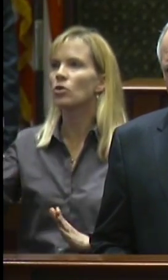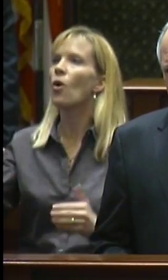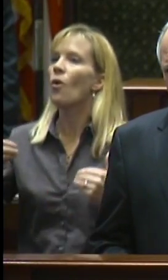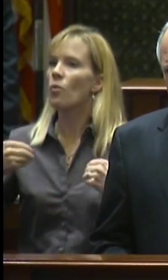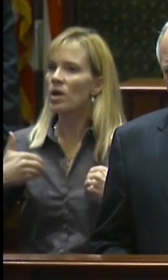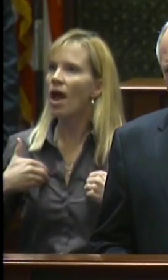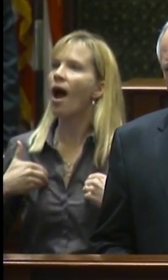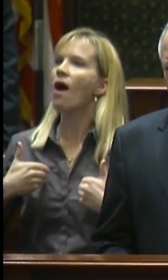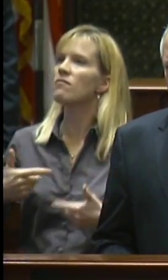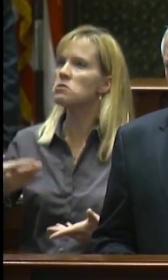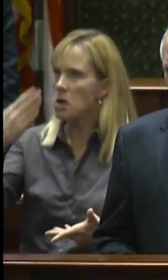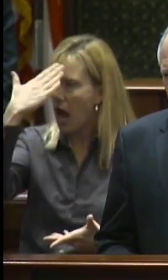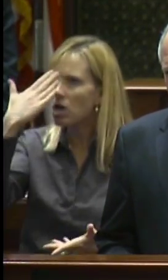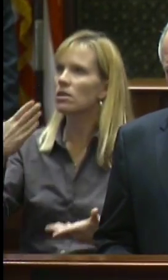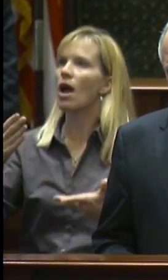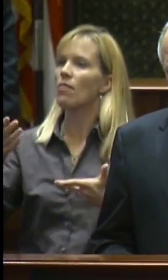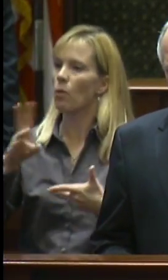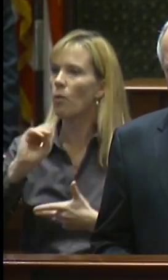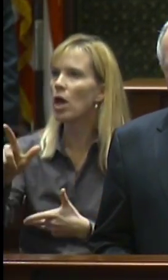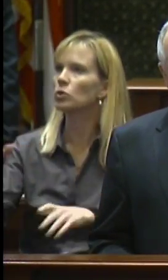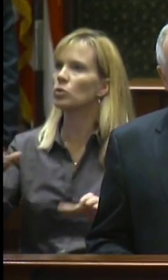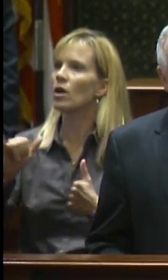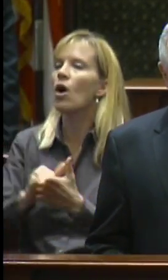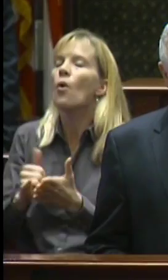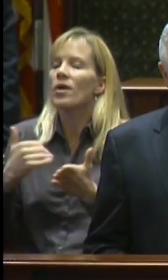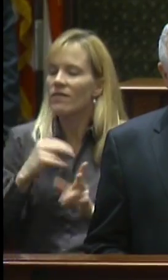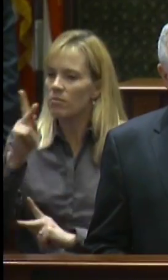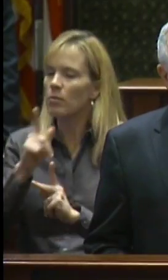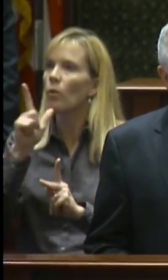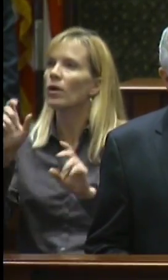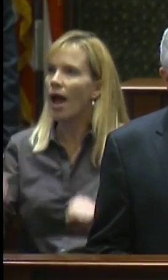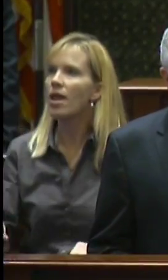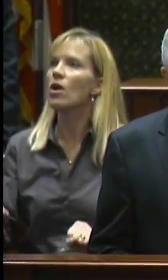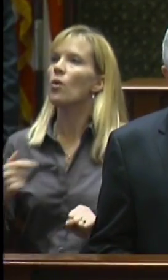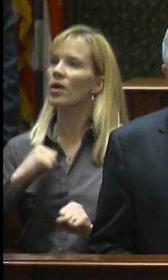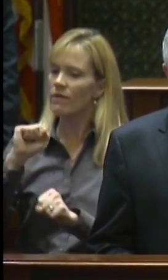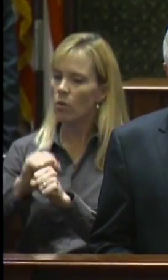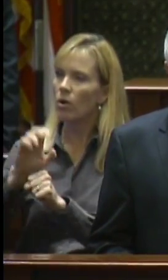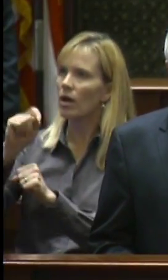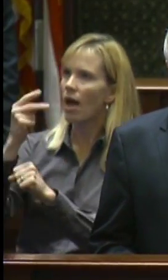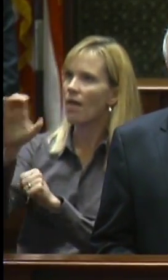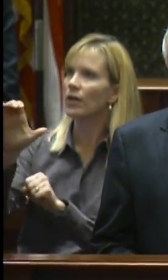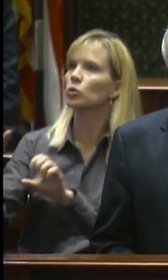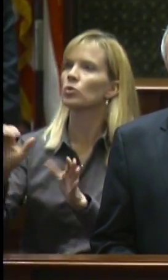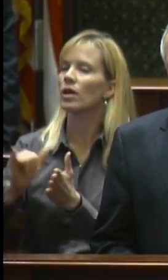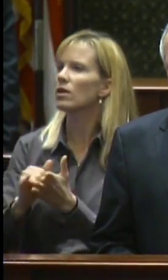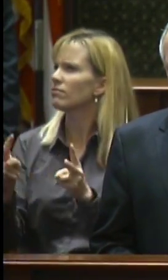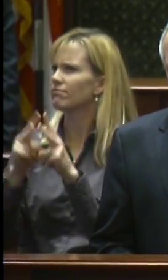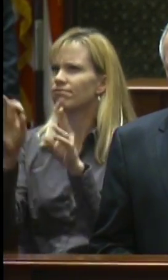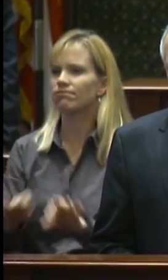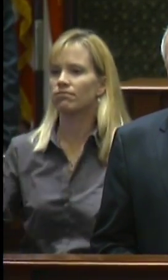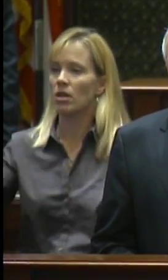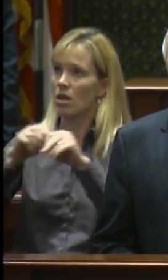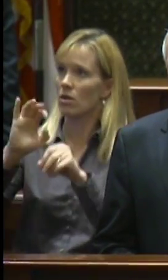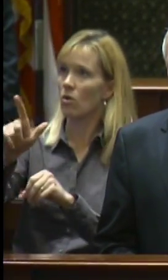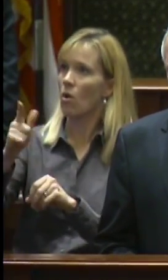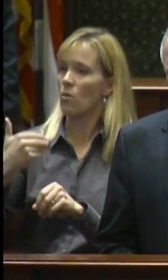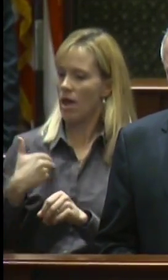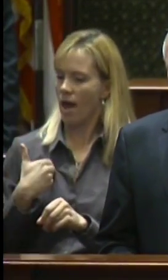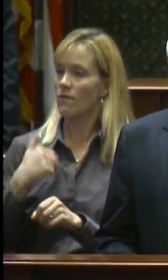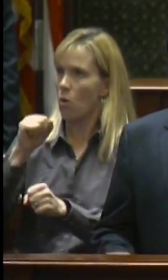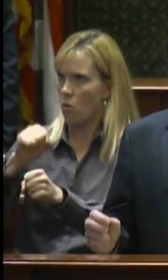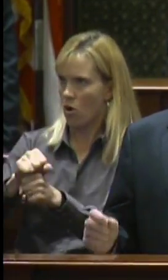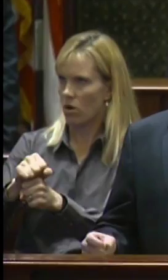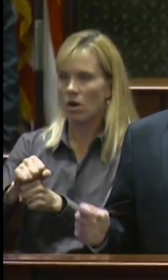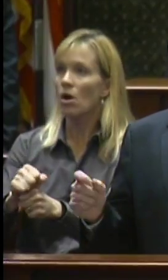the wherewithal to do it. We have the will to do it. We have the people to do it. We have the work ethic to do it. It's very important in Illinois that we have